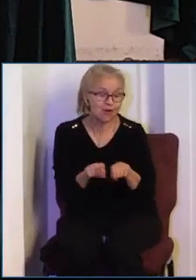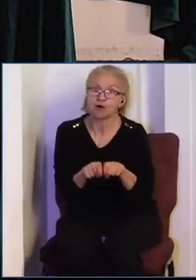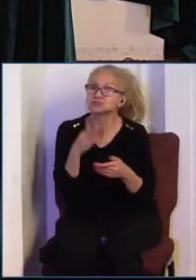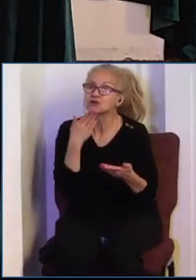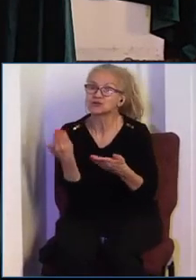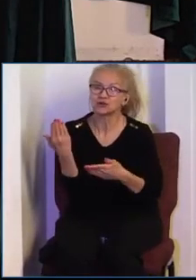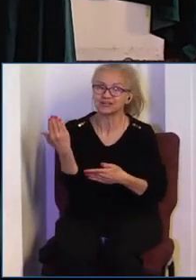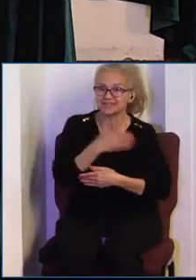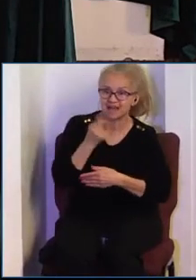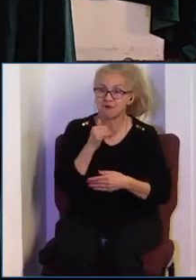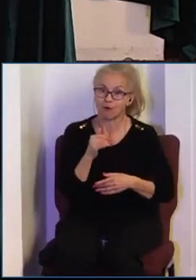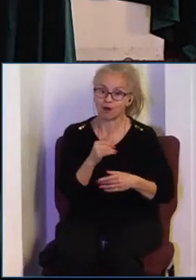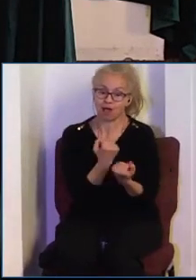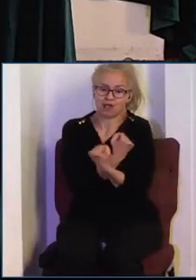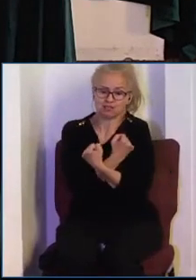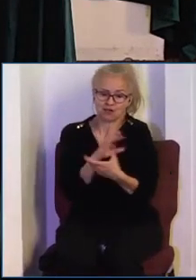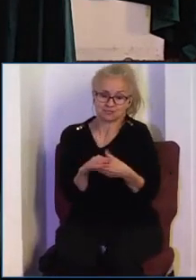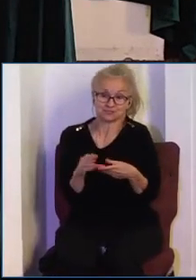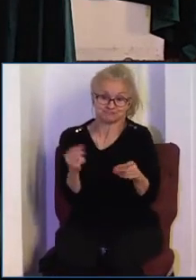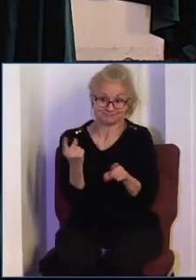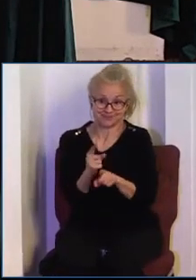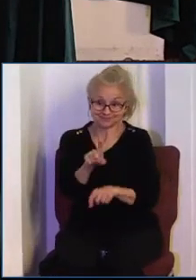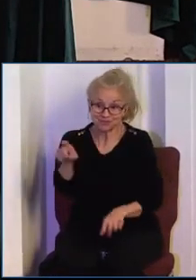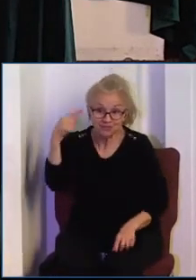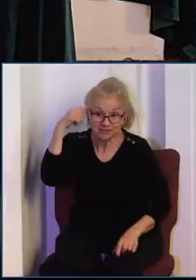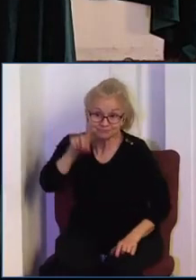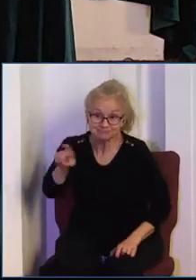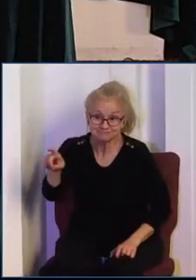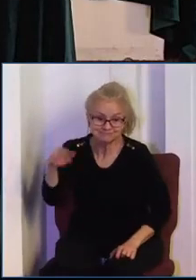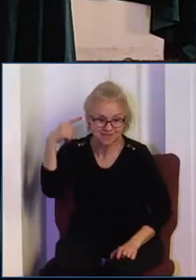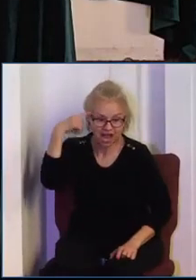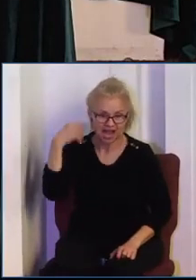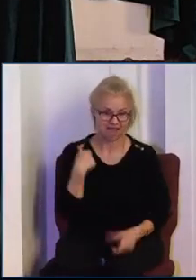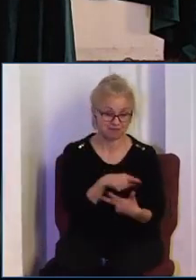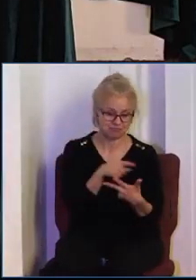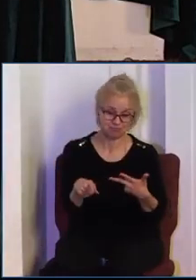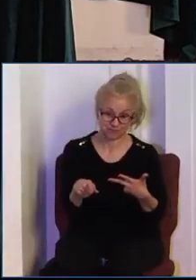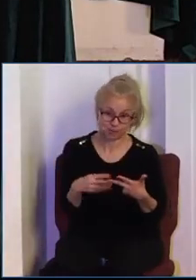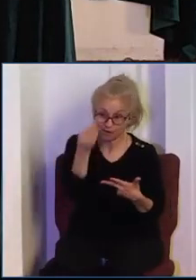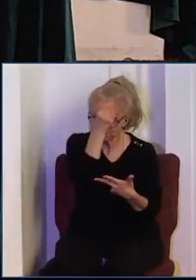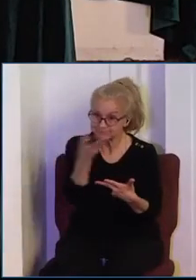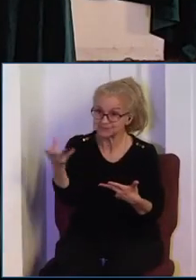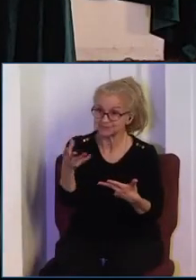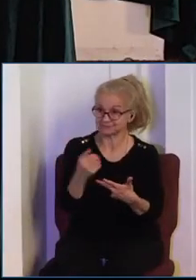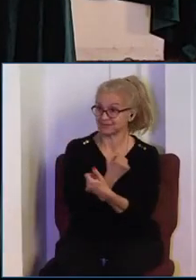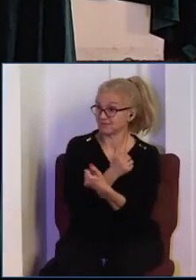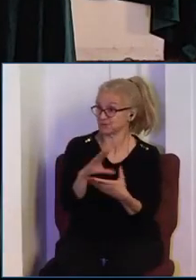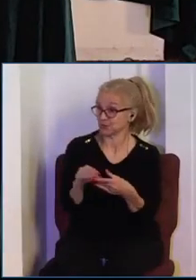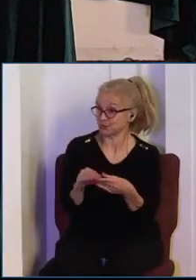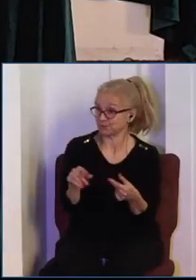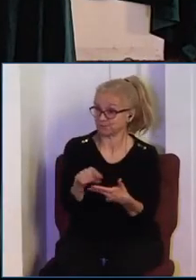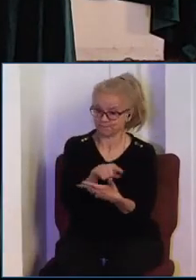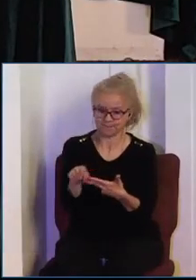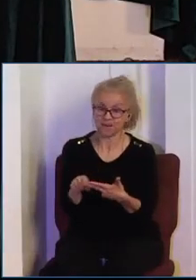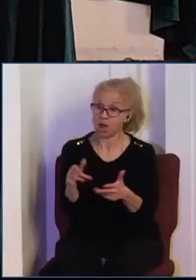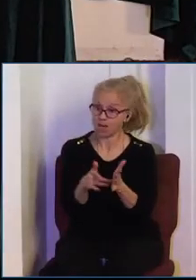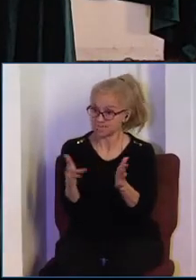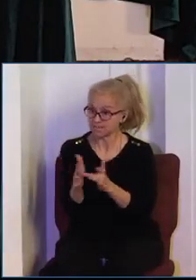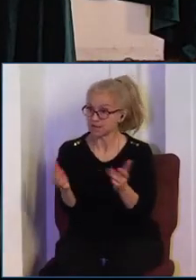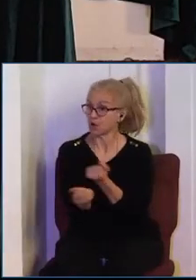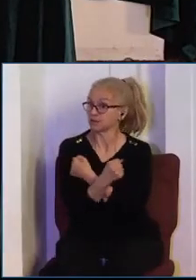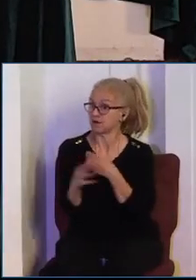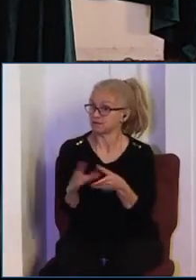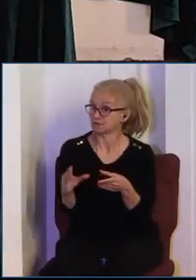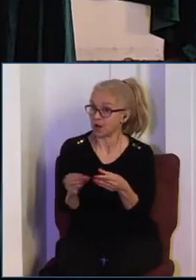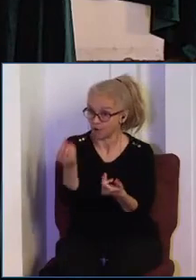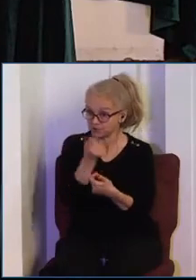love stories, don't you think? Well, I have three I want to tell you about. Three biblical love stories